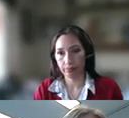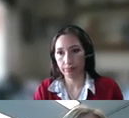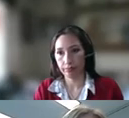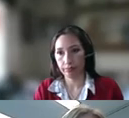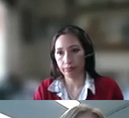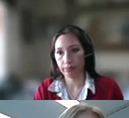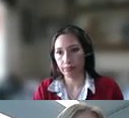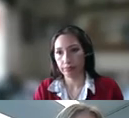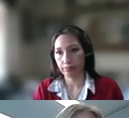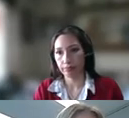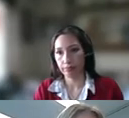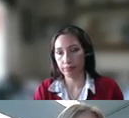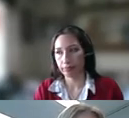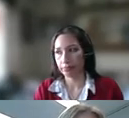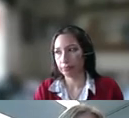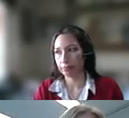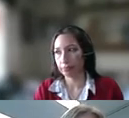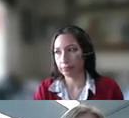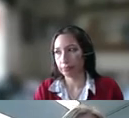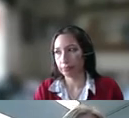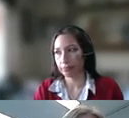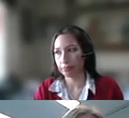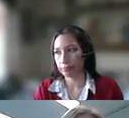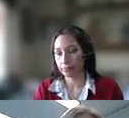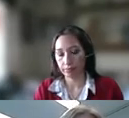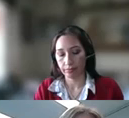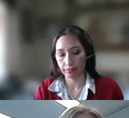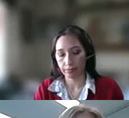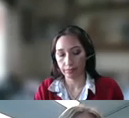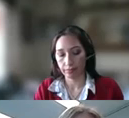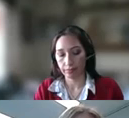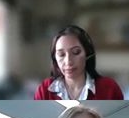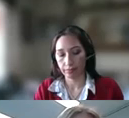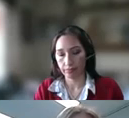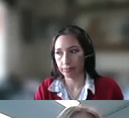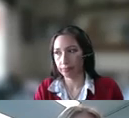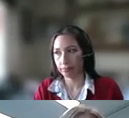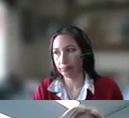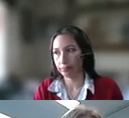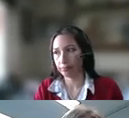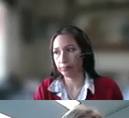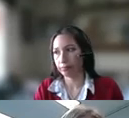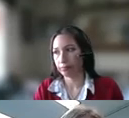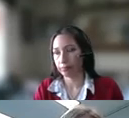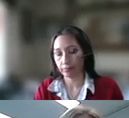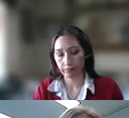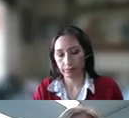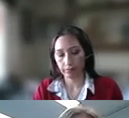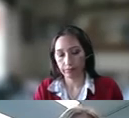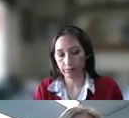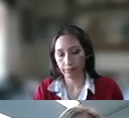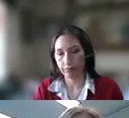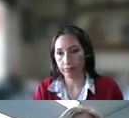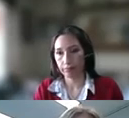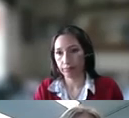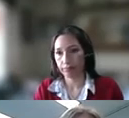active in education and whatever school system that may be, and volunteer doing